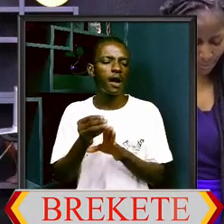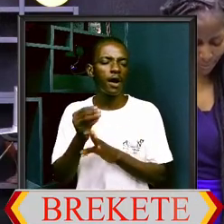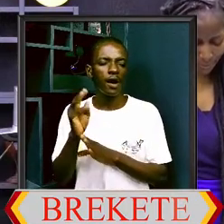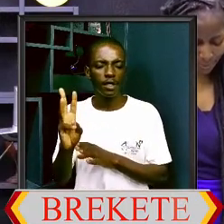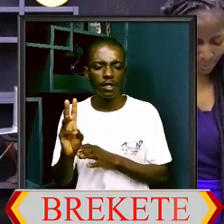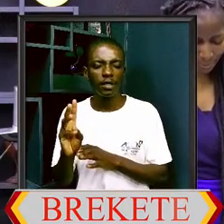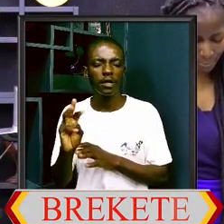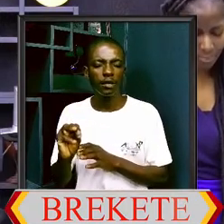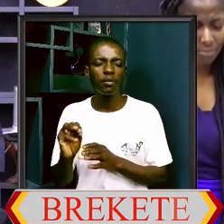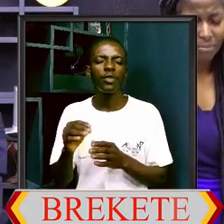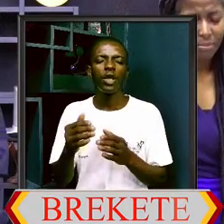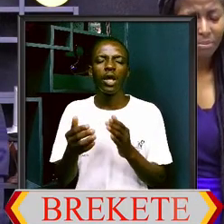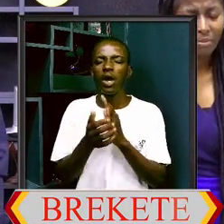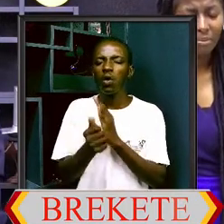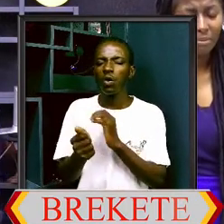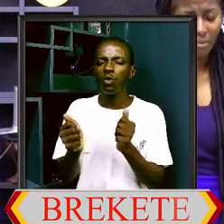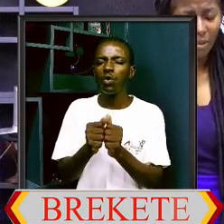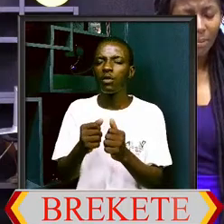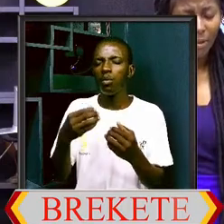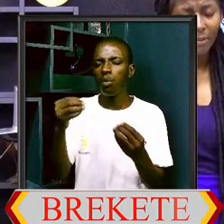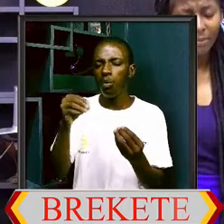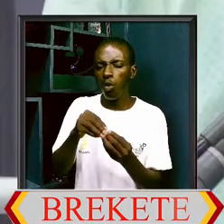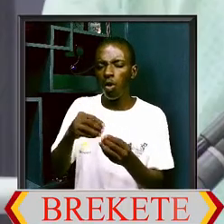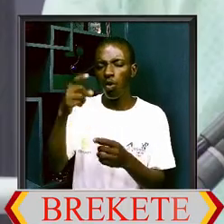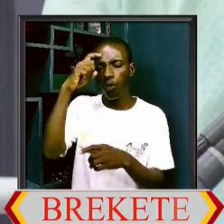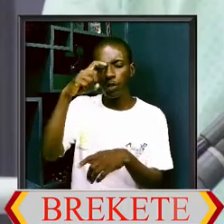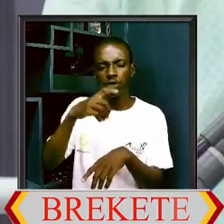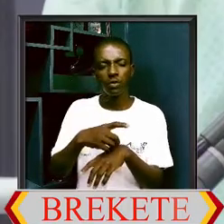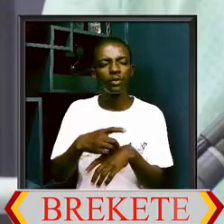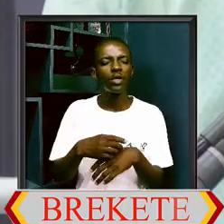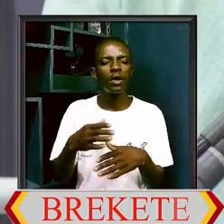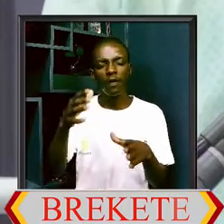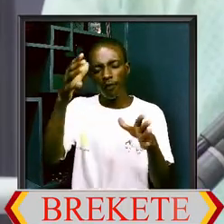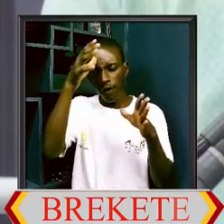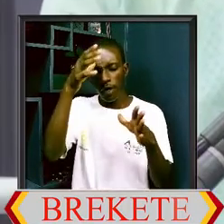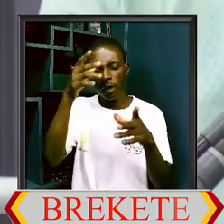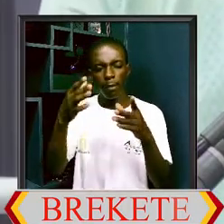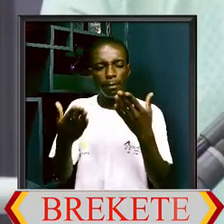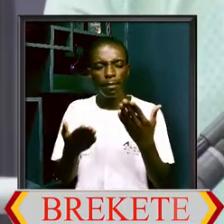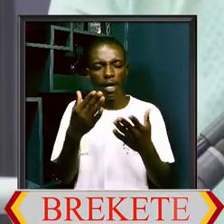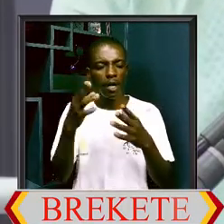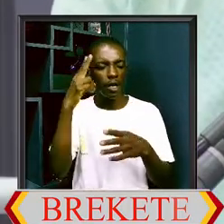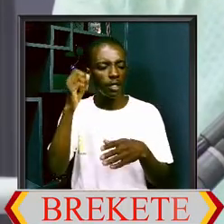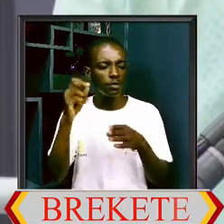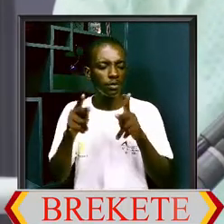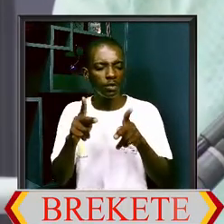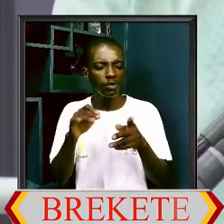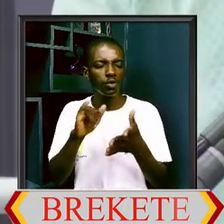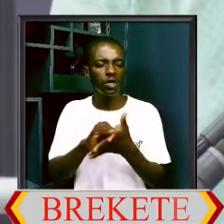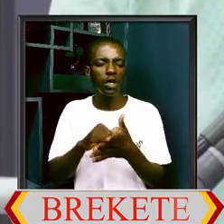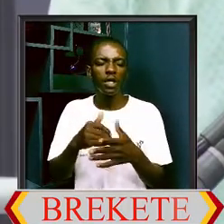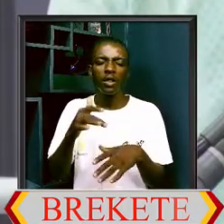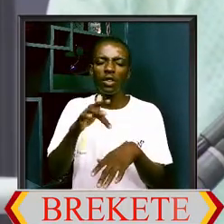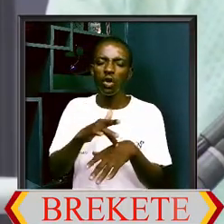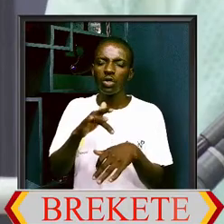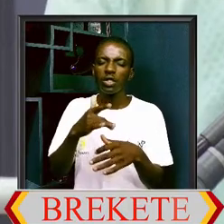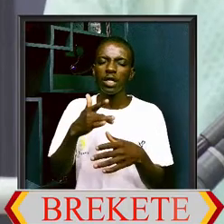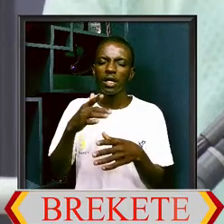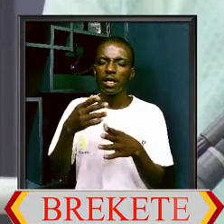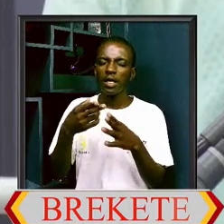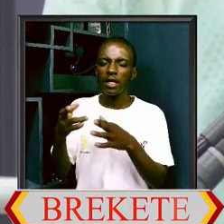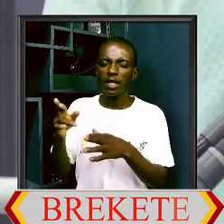him amen inp him REM more wisdom amen father May the people that they has touched their